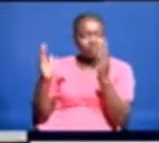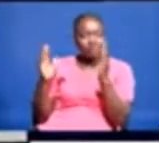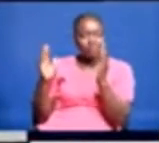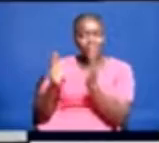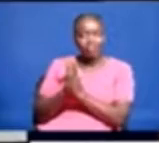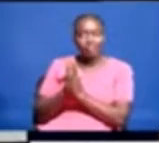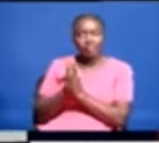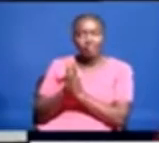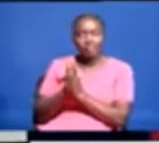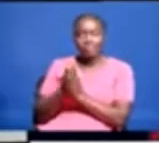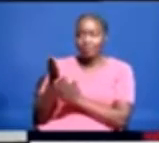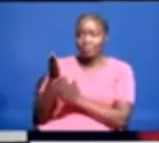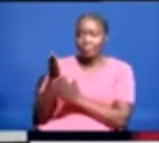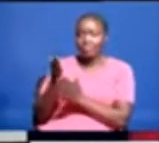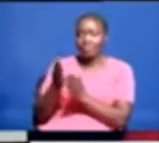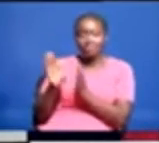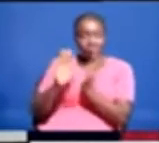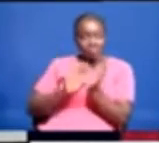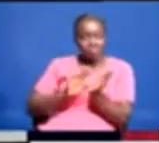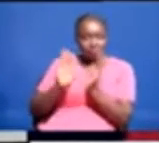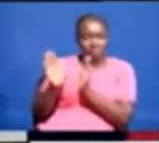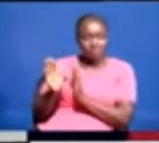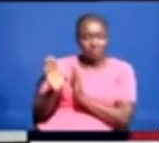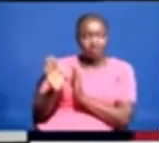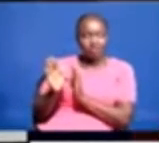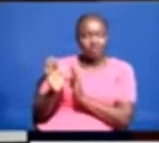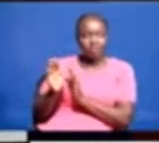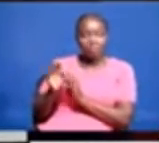Mwalika, who was vying under a Wiper ticket, garnered